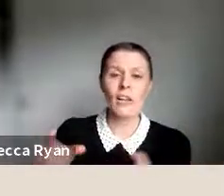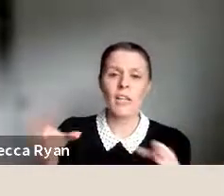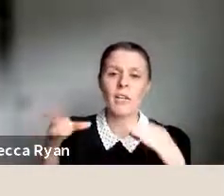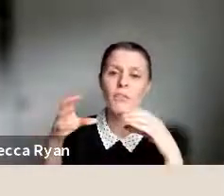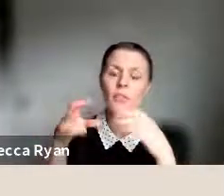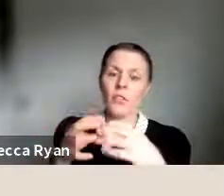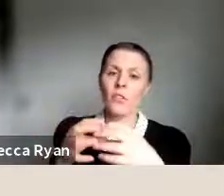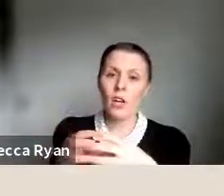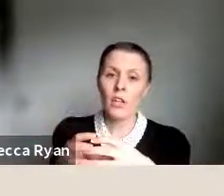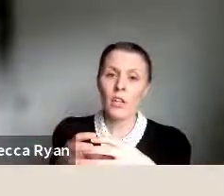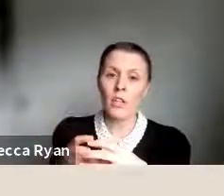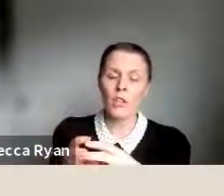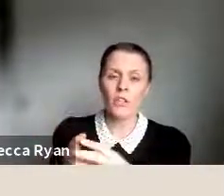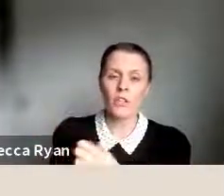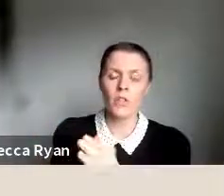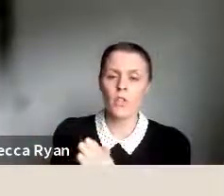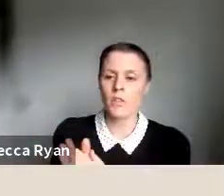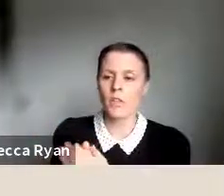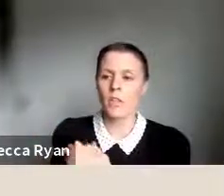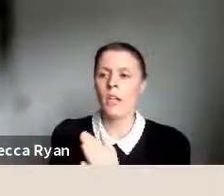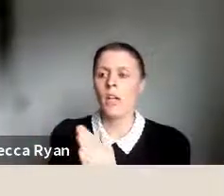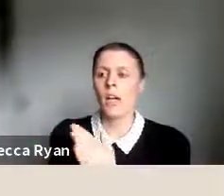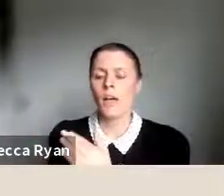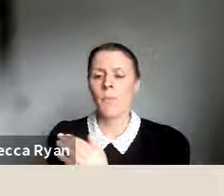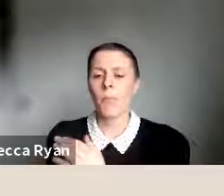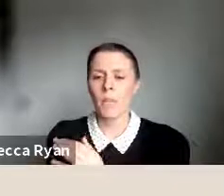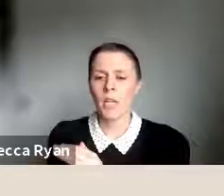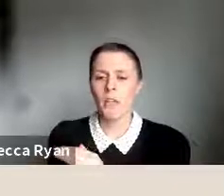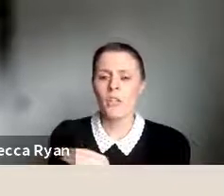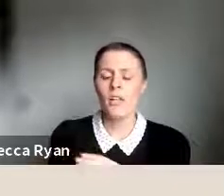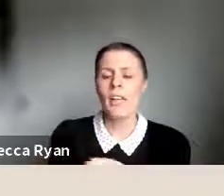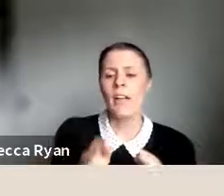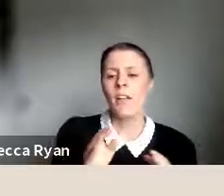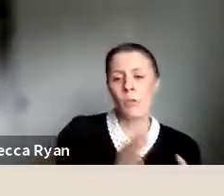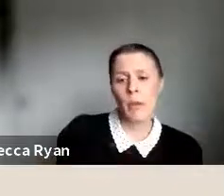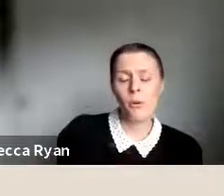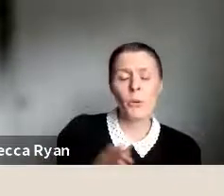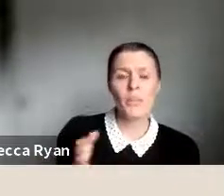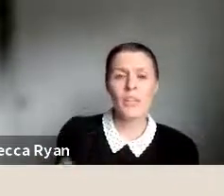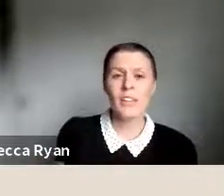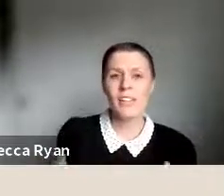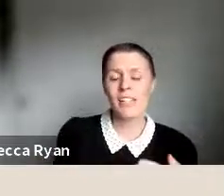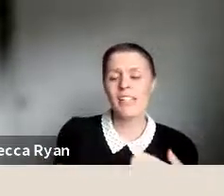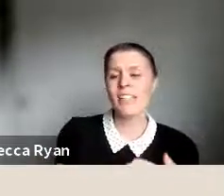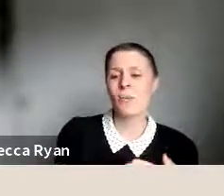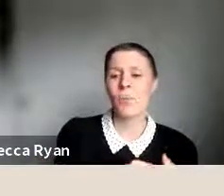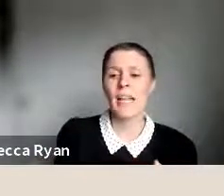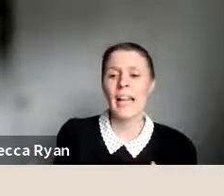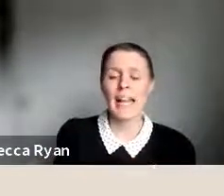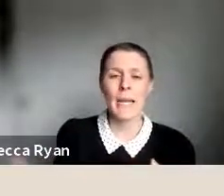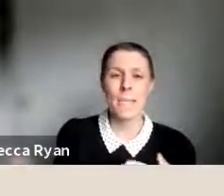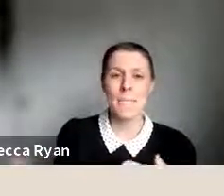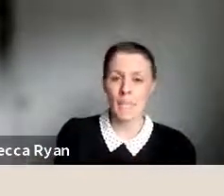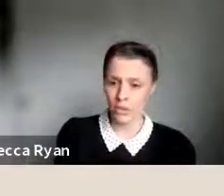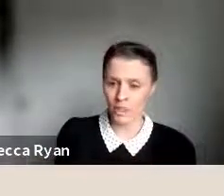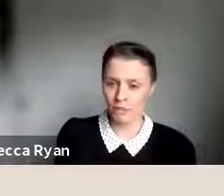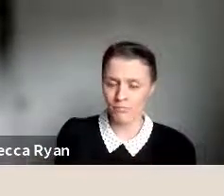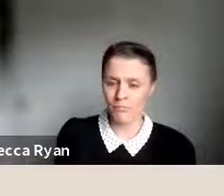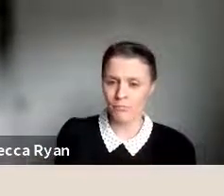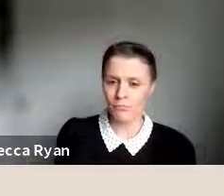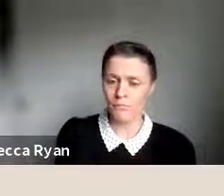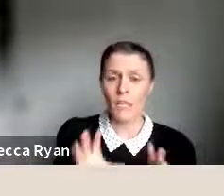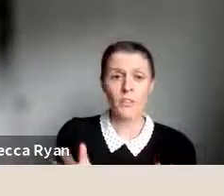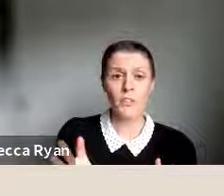can calculate for this occurrence in the Johnson & Johnson population. And remember, it was 6 in 6.8